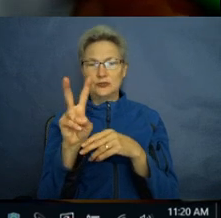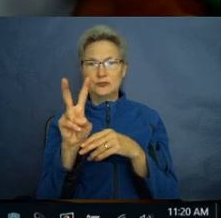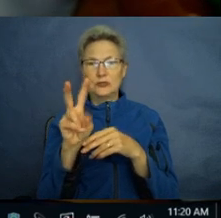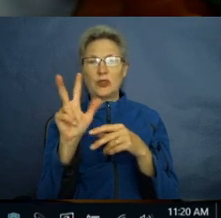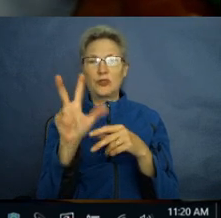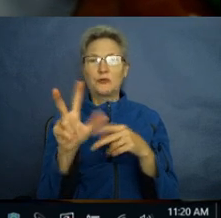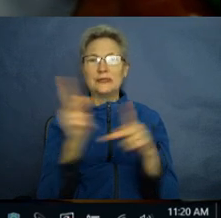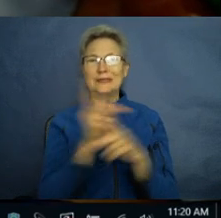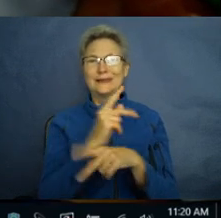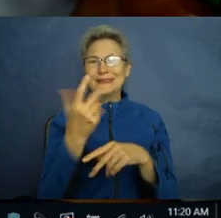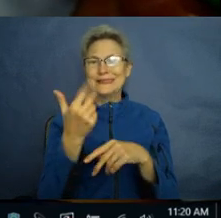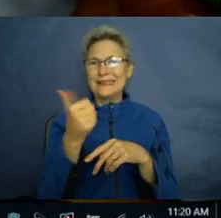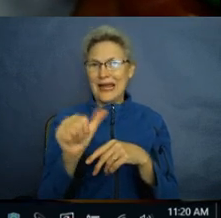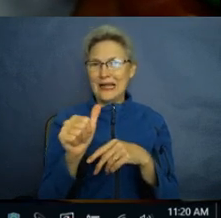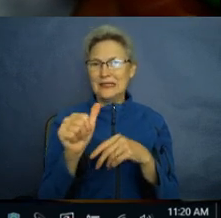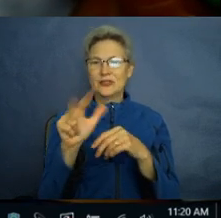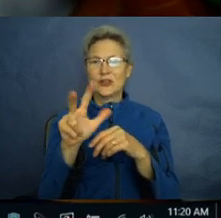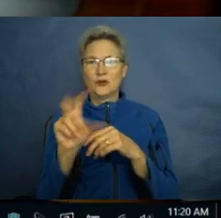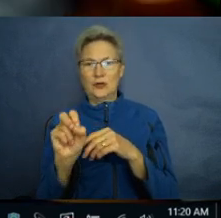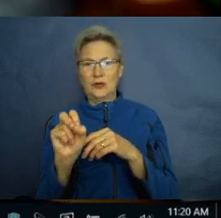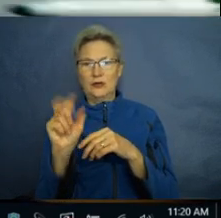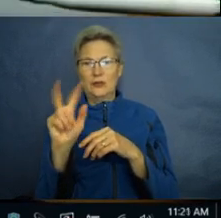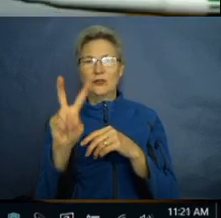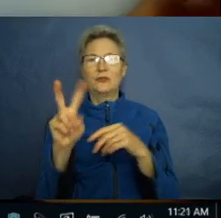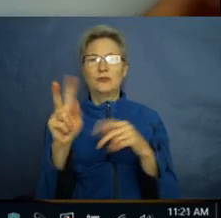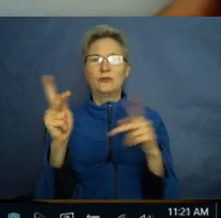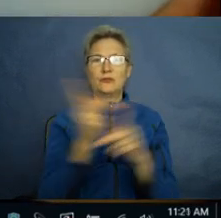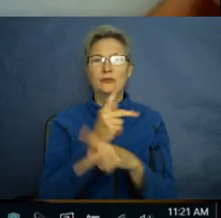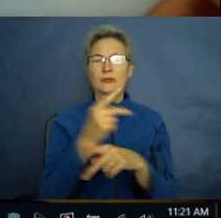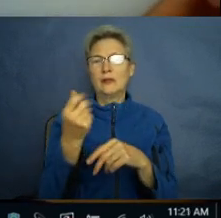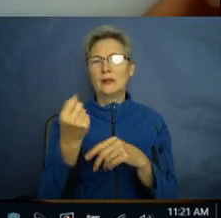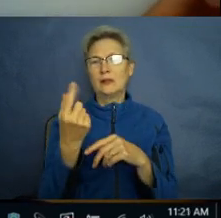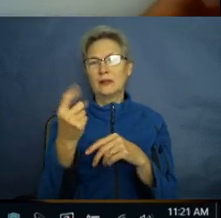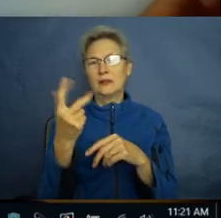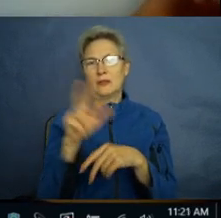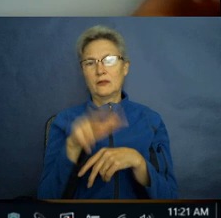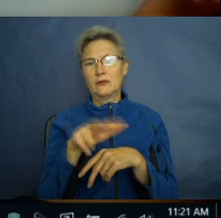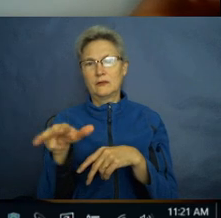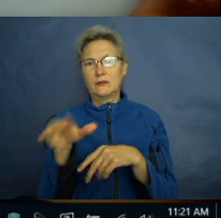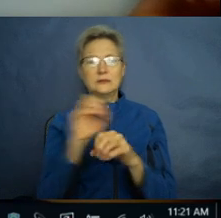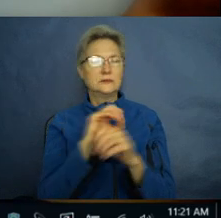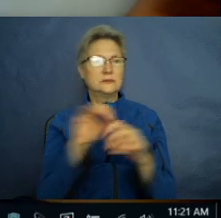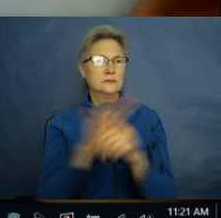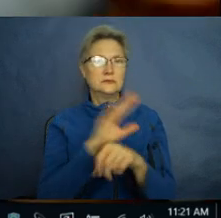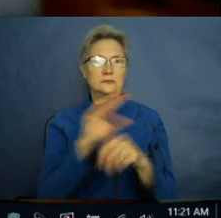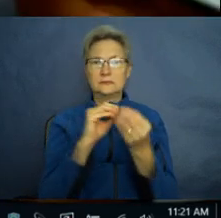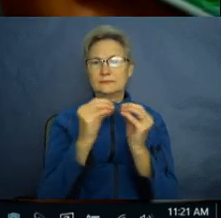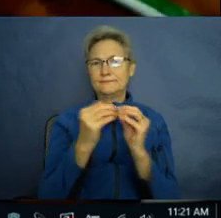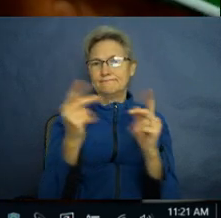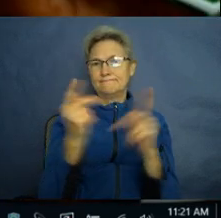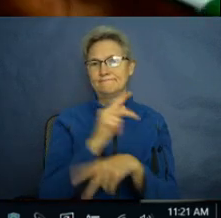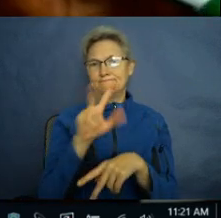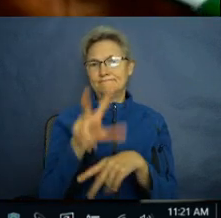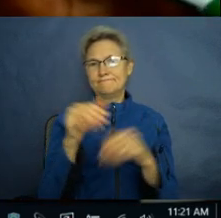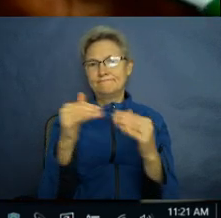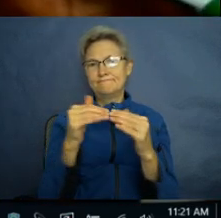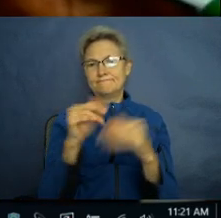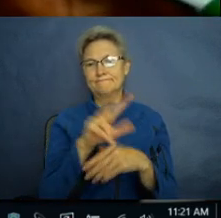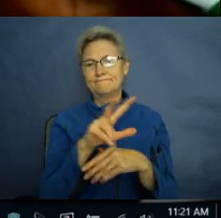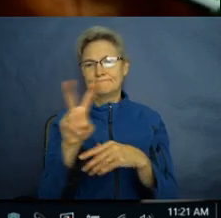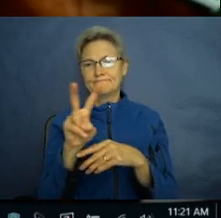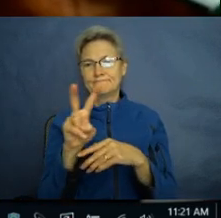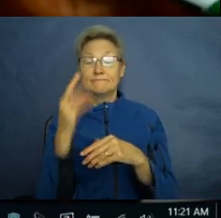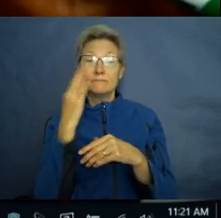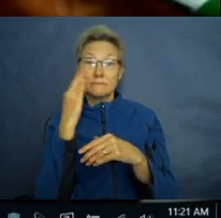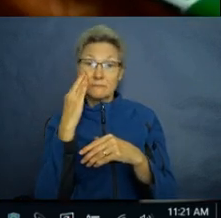30 and 3 times 11 is 33. So there's no whole number that multiplies by 3 to get to 32. I do know,